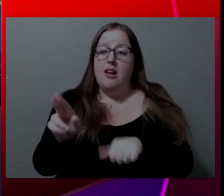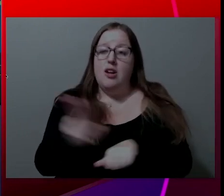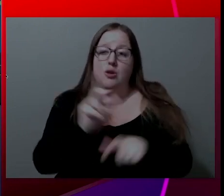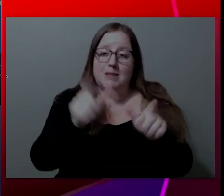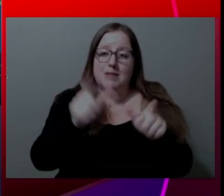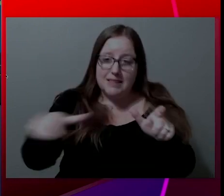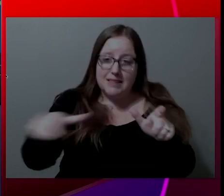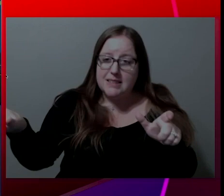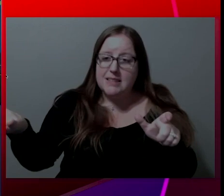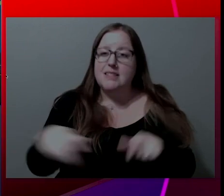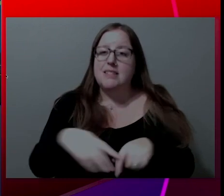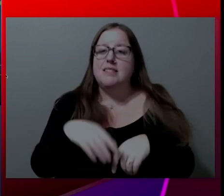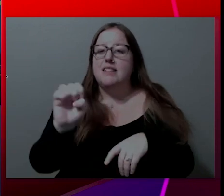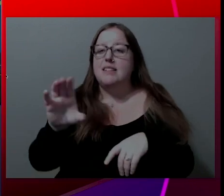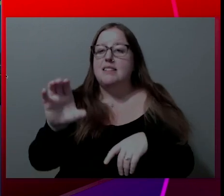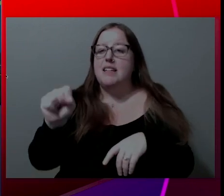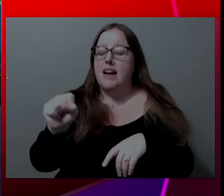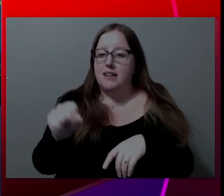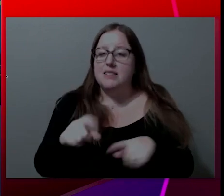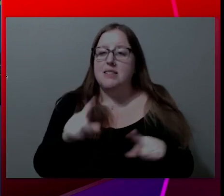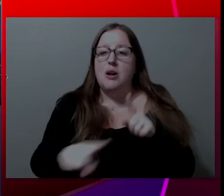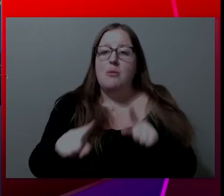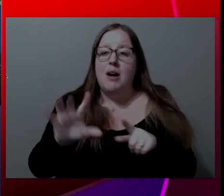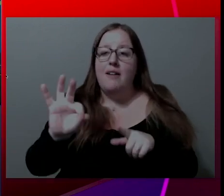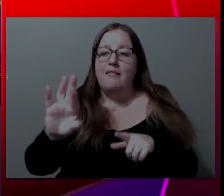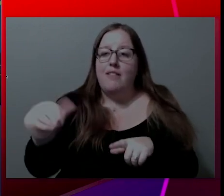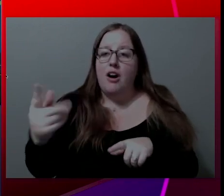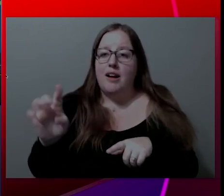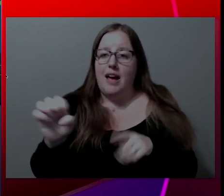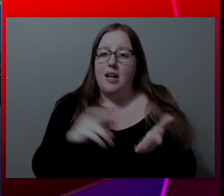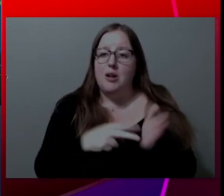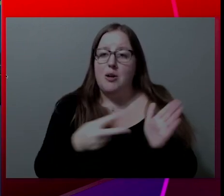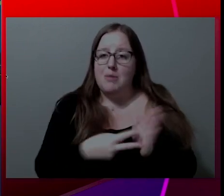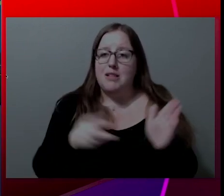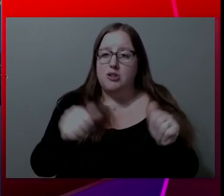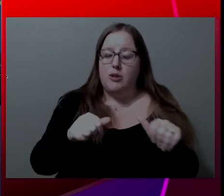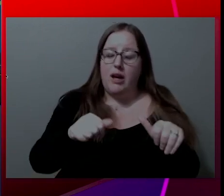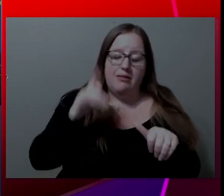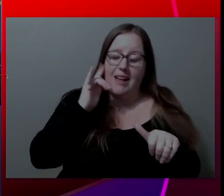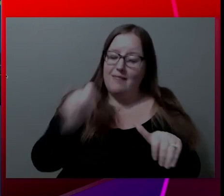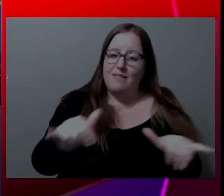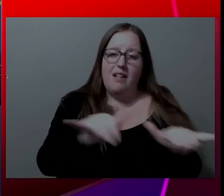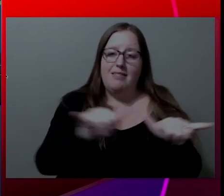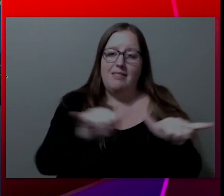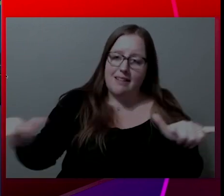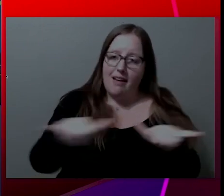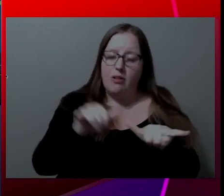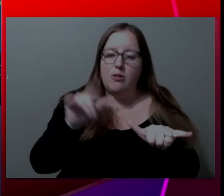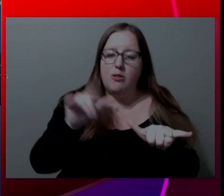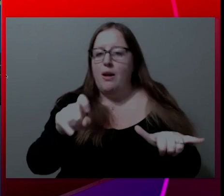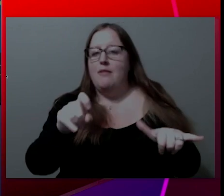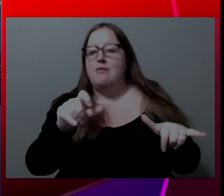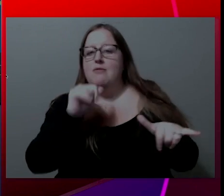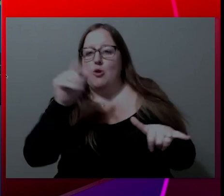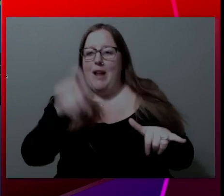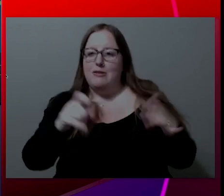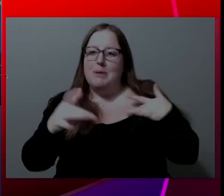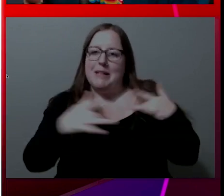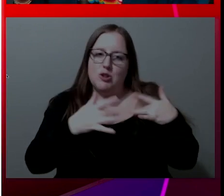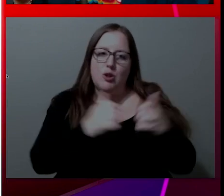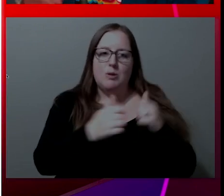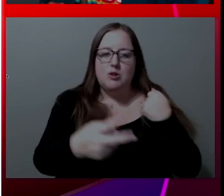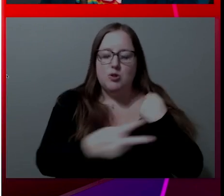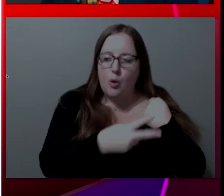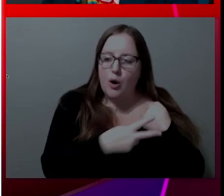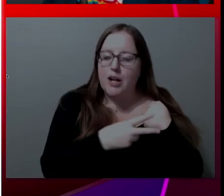run ECS, but having Fargate allows you to have like infinite scale. Right? Exactly, and we don't have to worry about storage or any